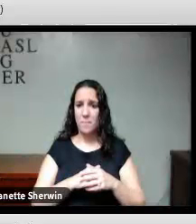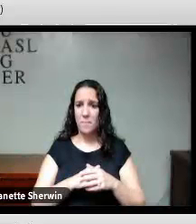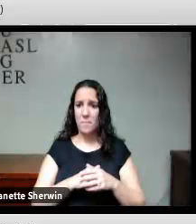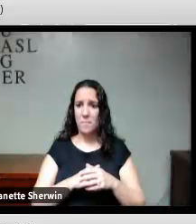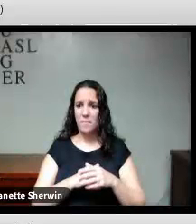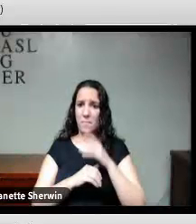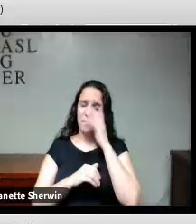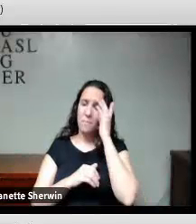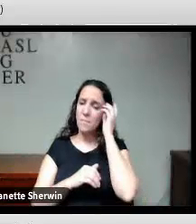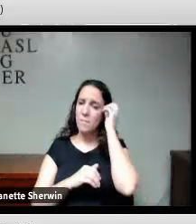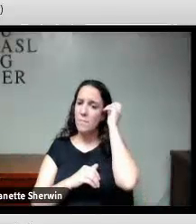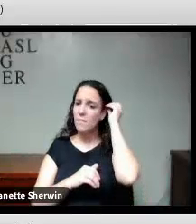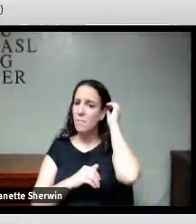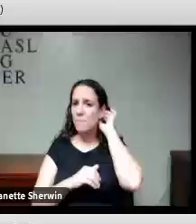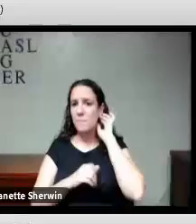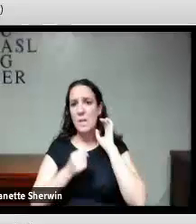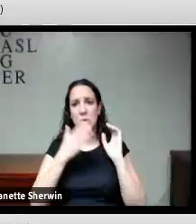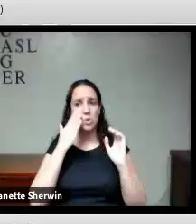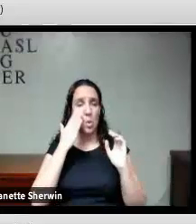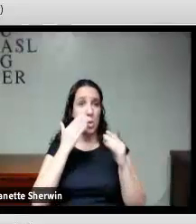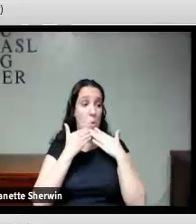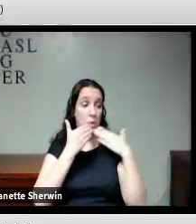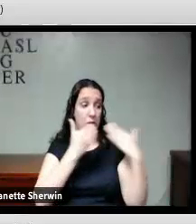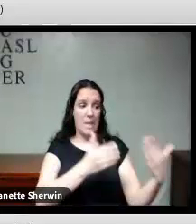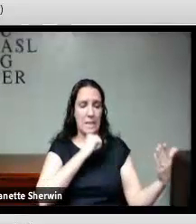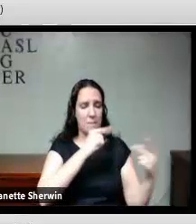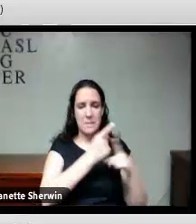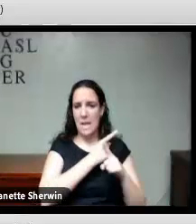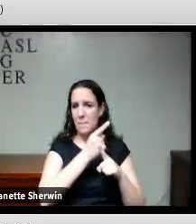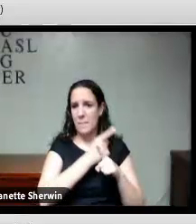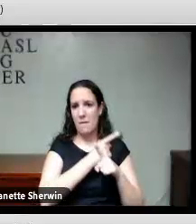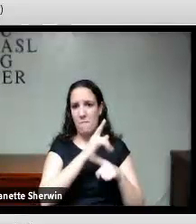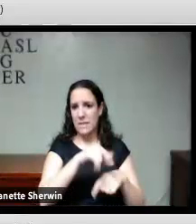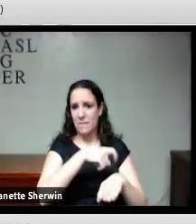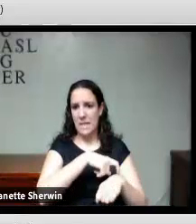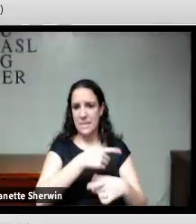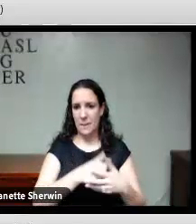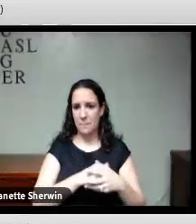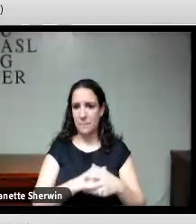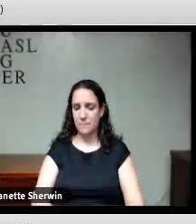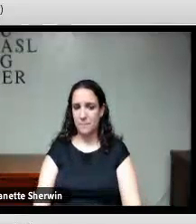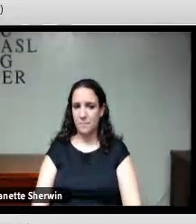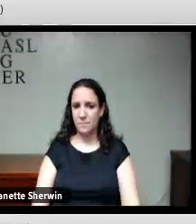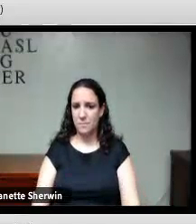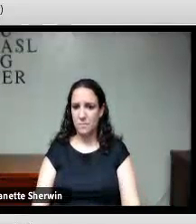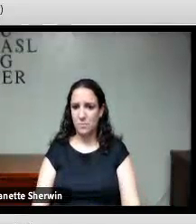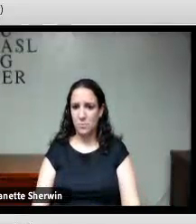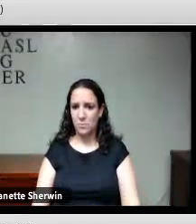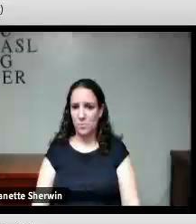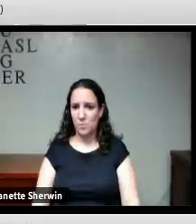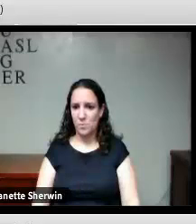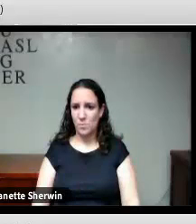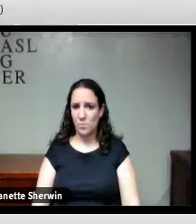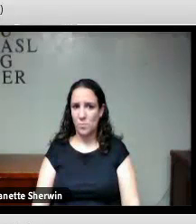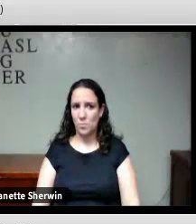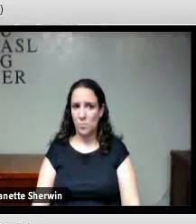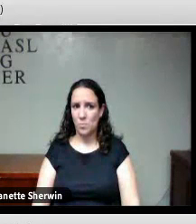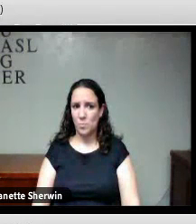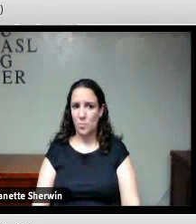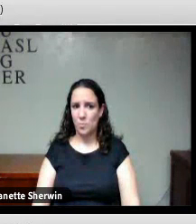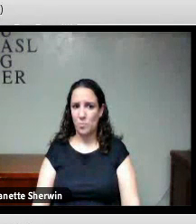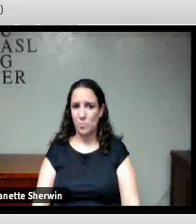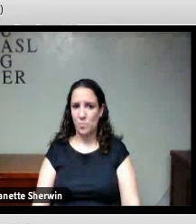to be saying thank you, although sometimes it could be, but just be aware that there might be situations where that's not going to serve you really well. My